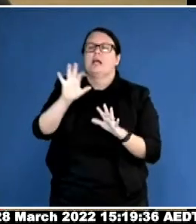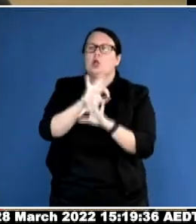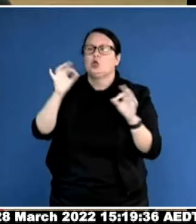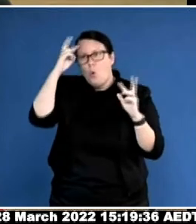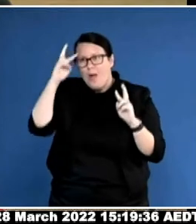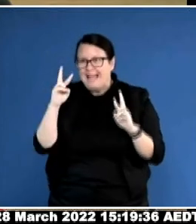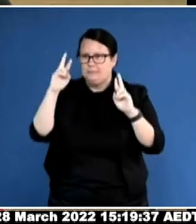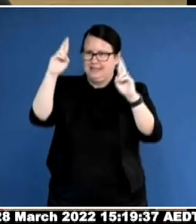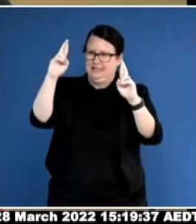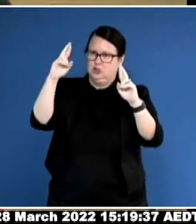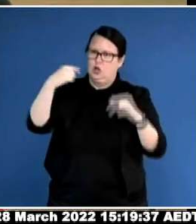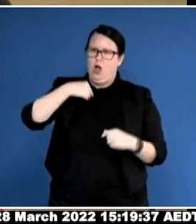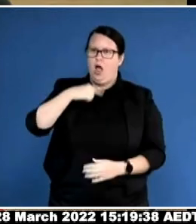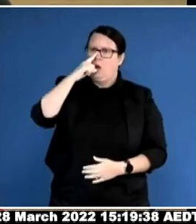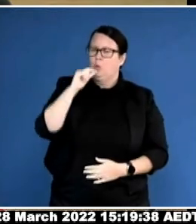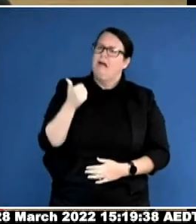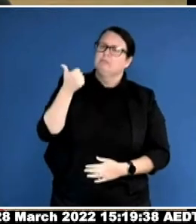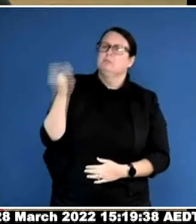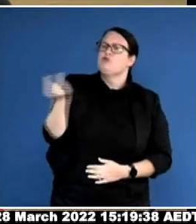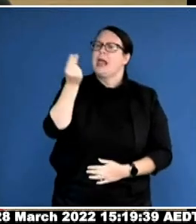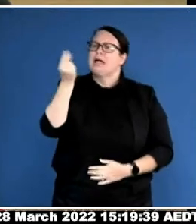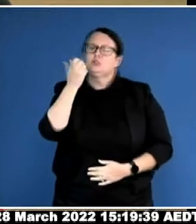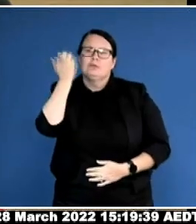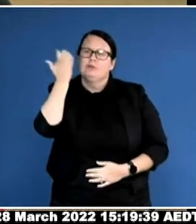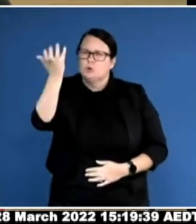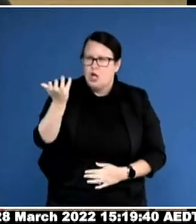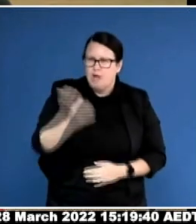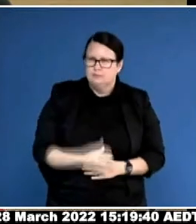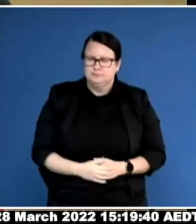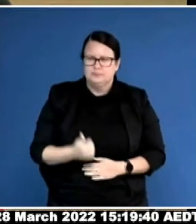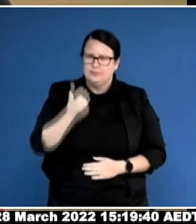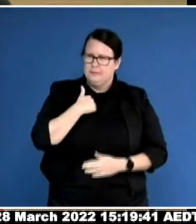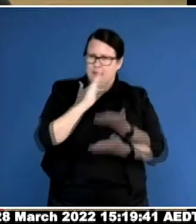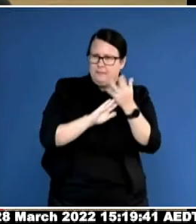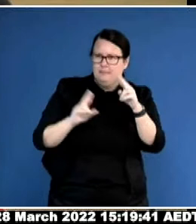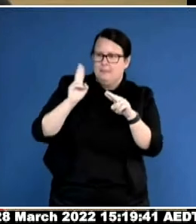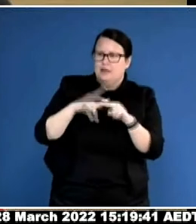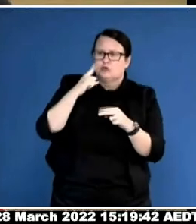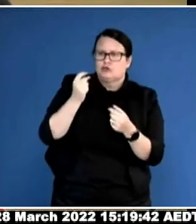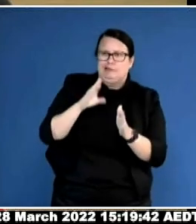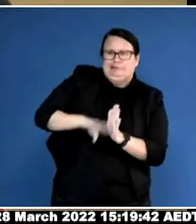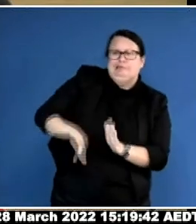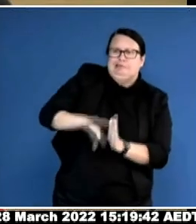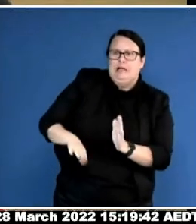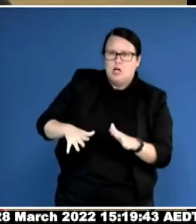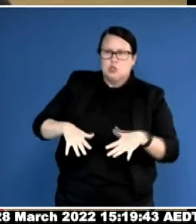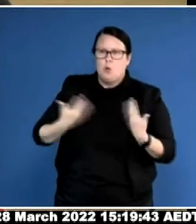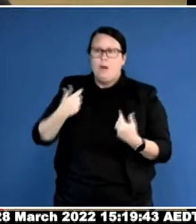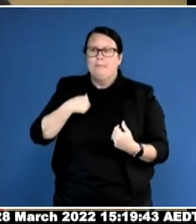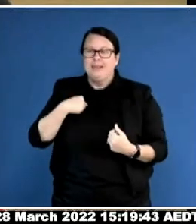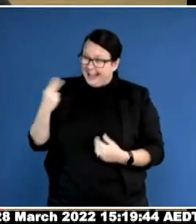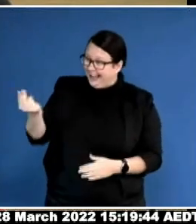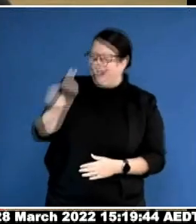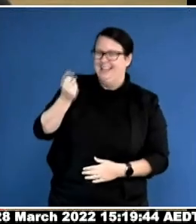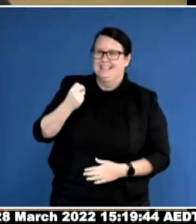no expectation that I would ever have a relationship, or maybe because my parents were protecting me, not wanting me to get